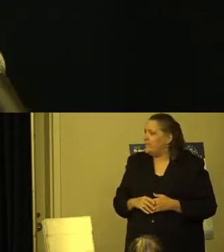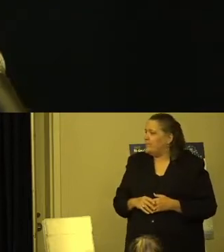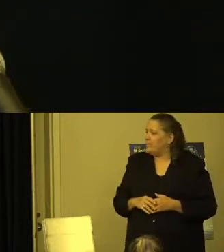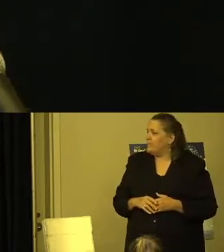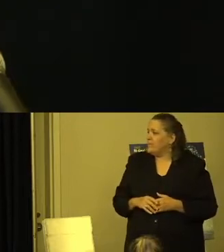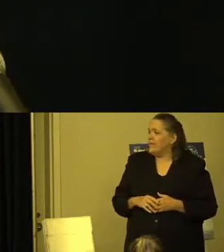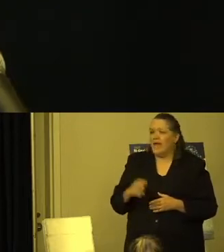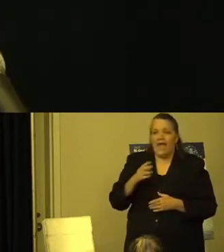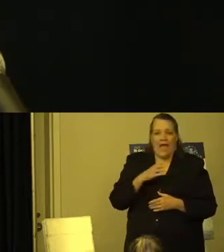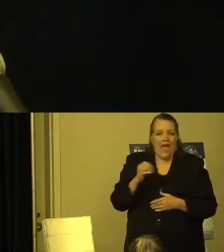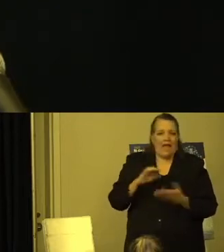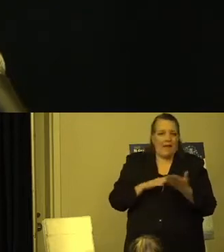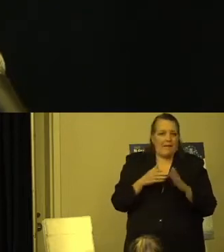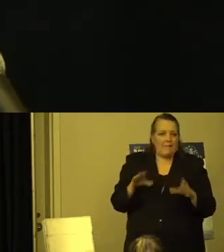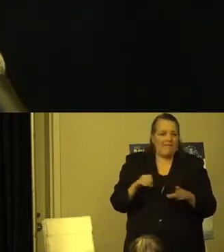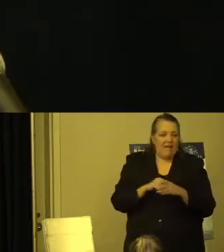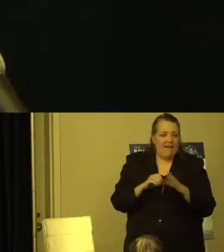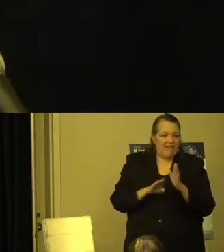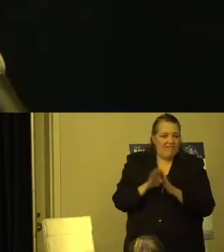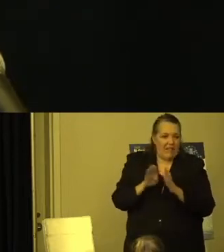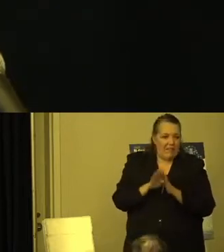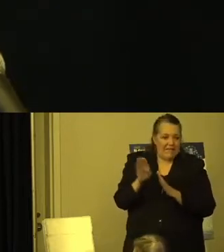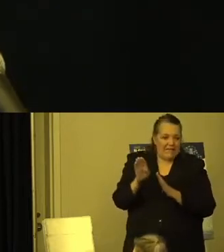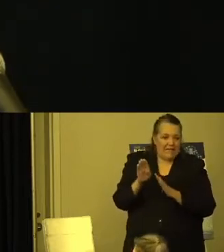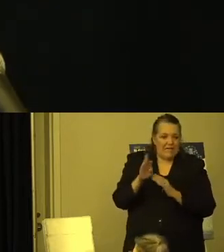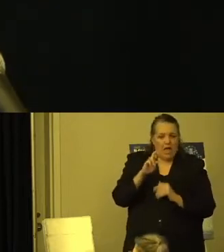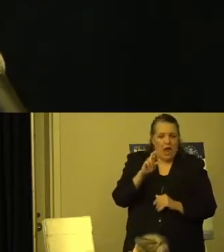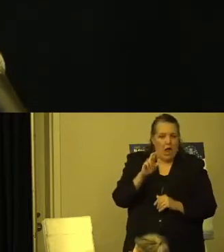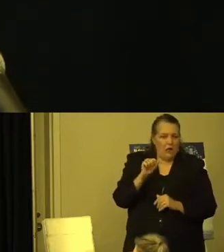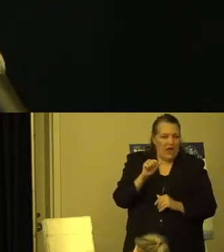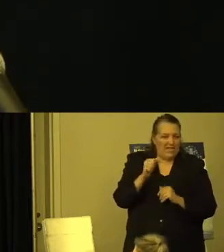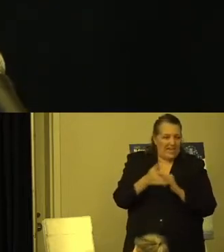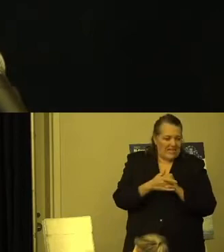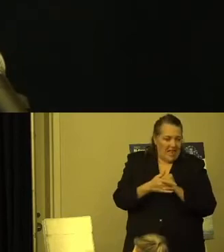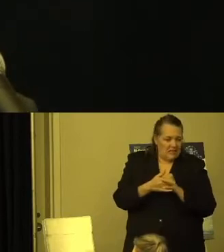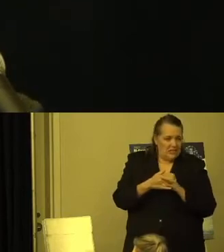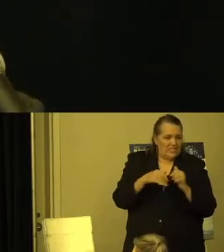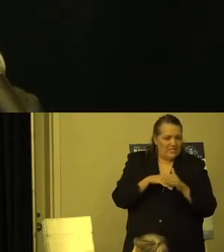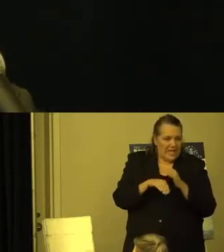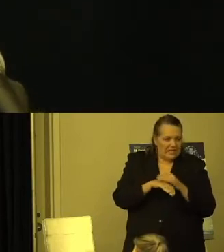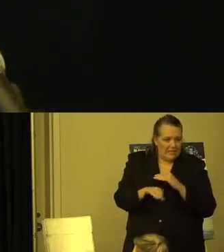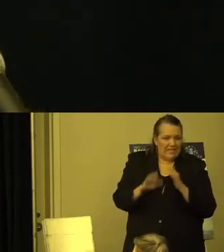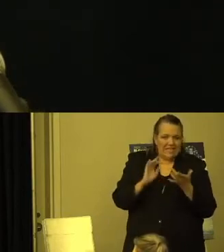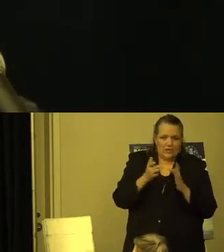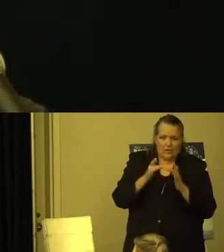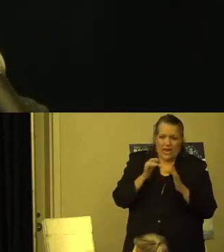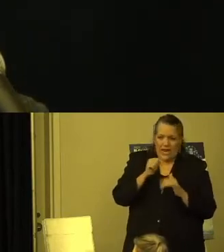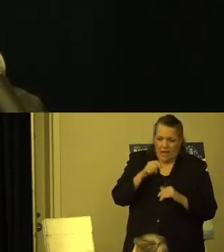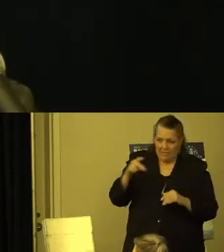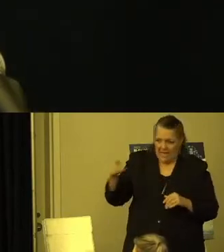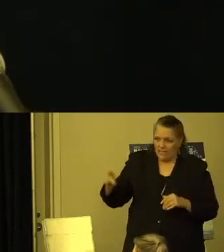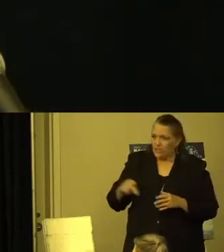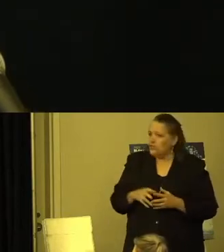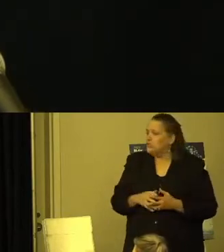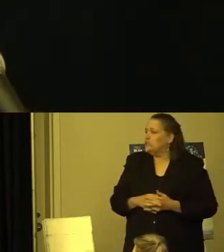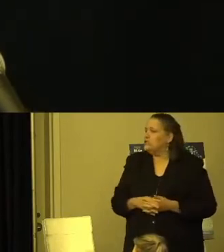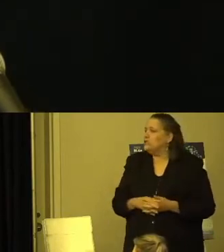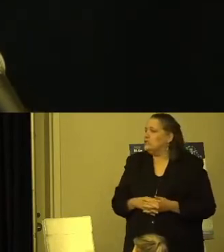Then I also got involved in the development of the ARIA technology, the Accessible Rich Internet Applications technology.